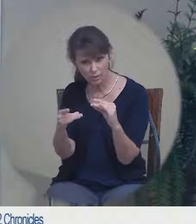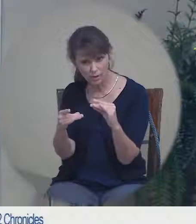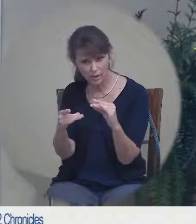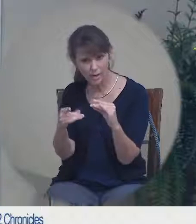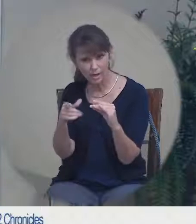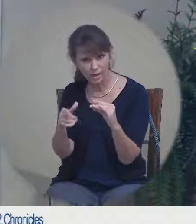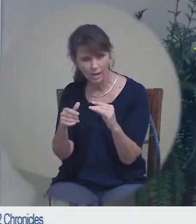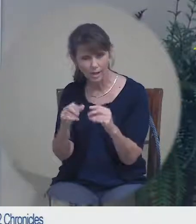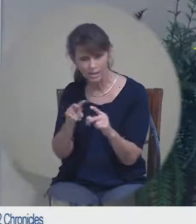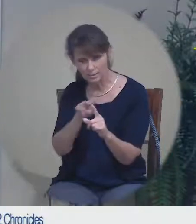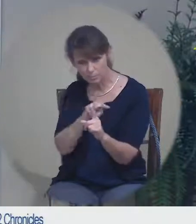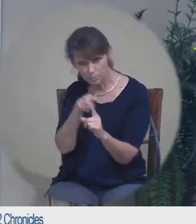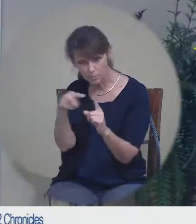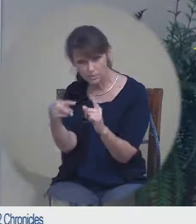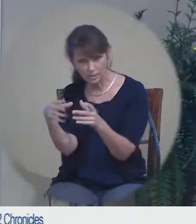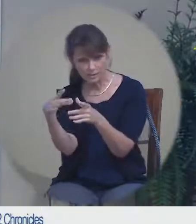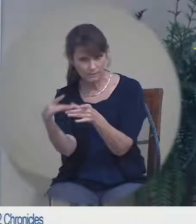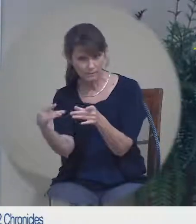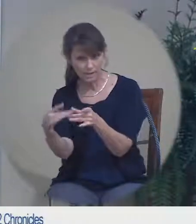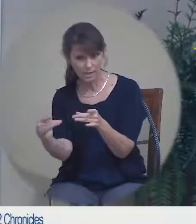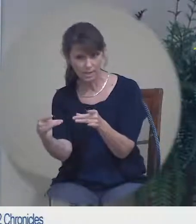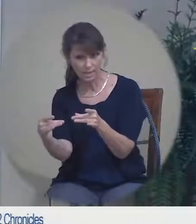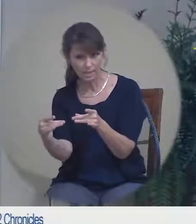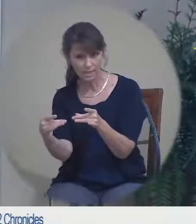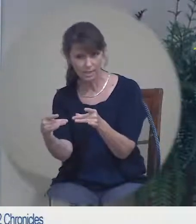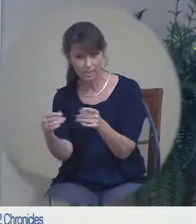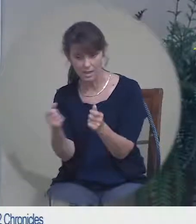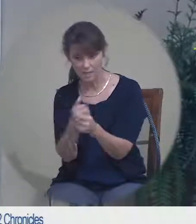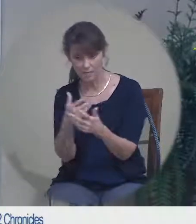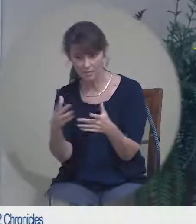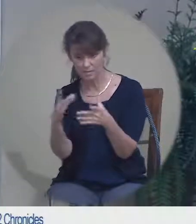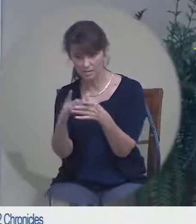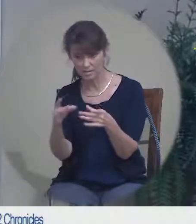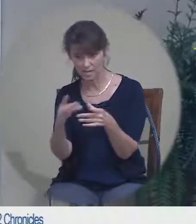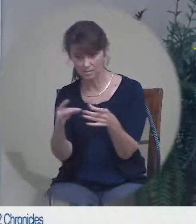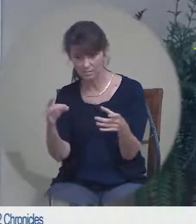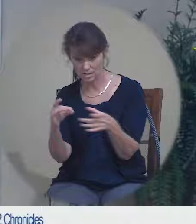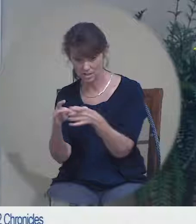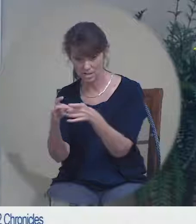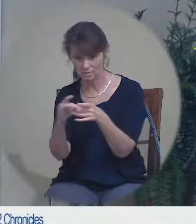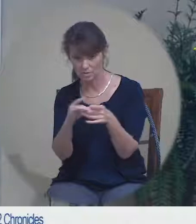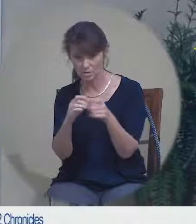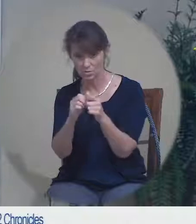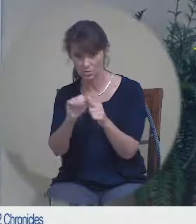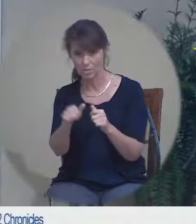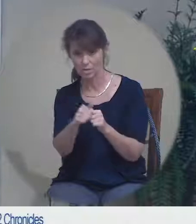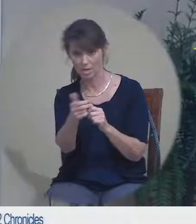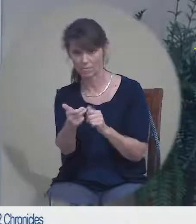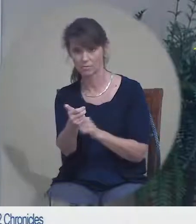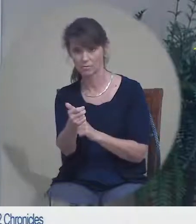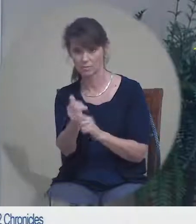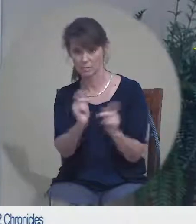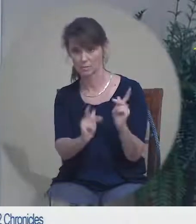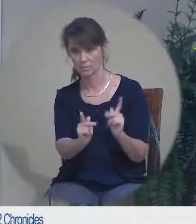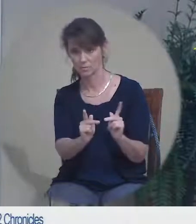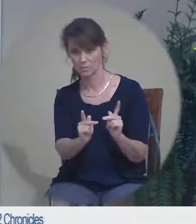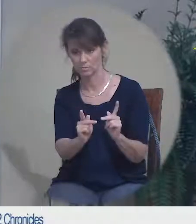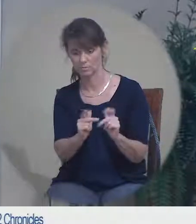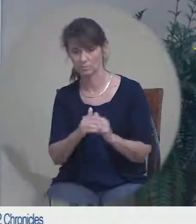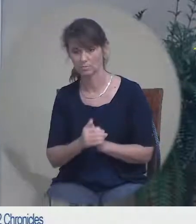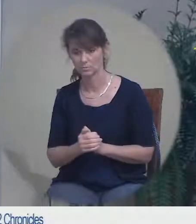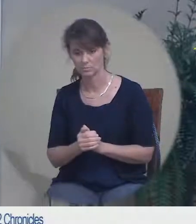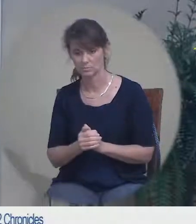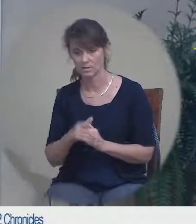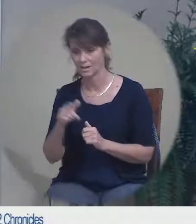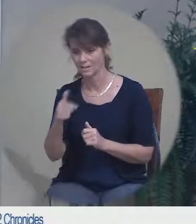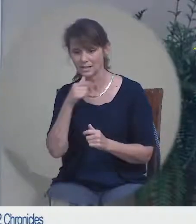told, because everything is told in relation to others, right? It's not told like